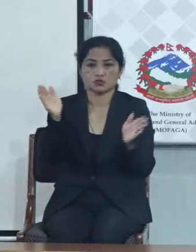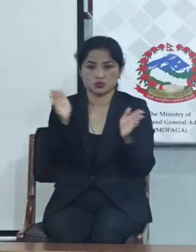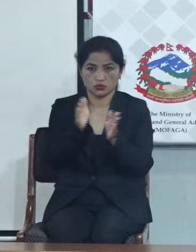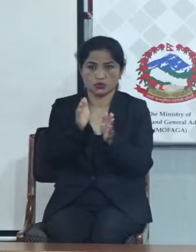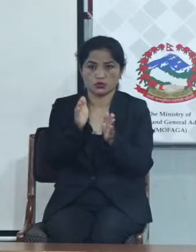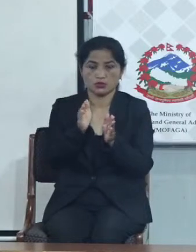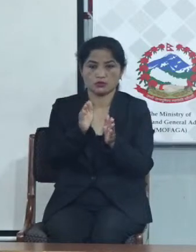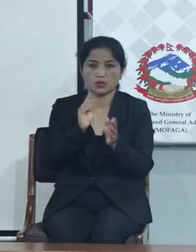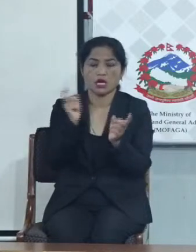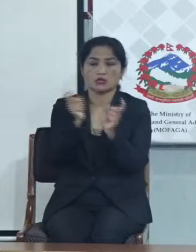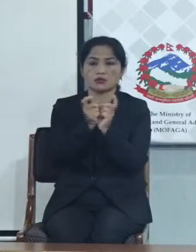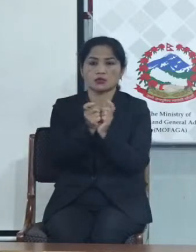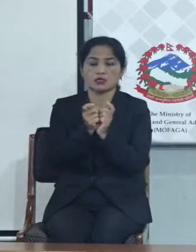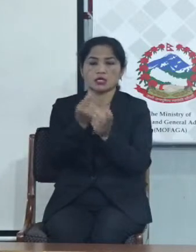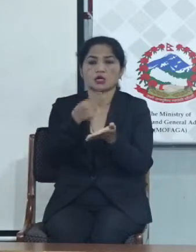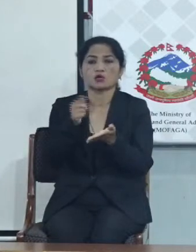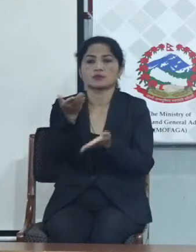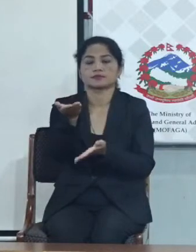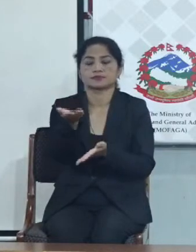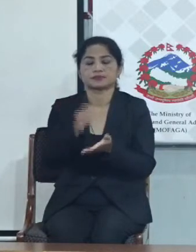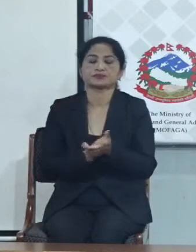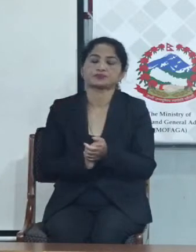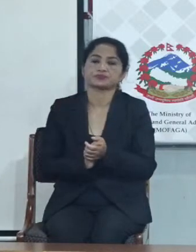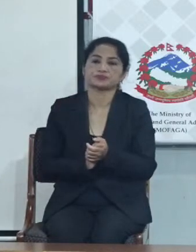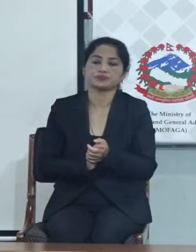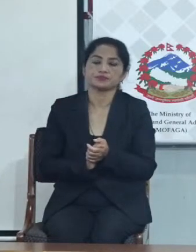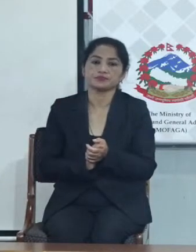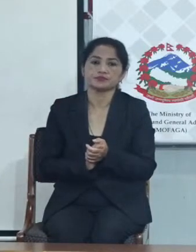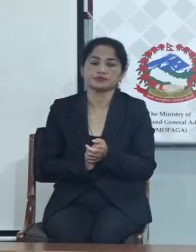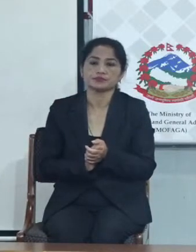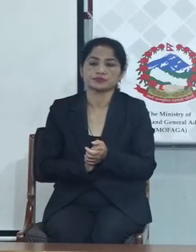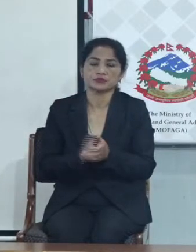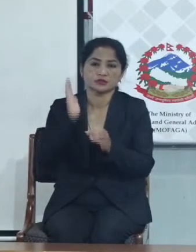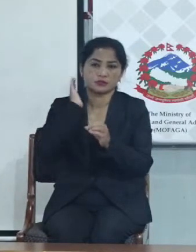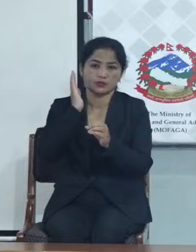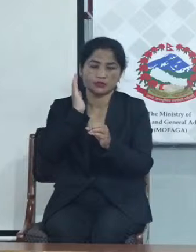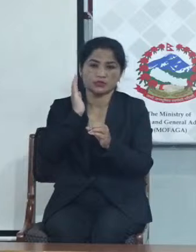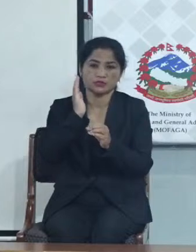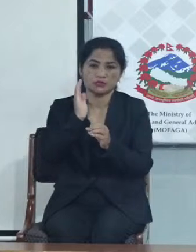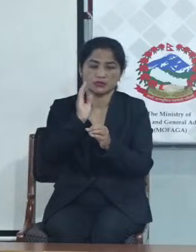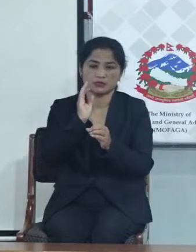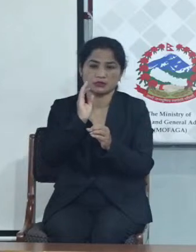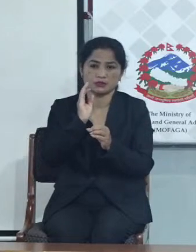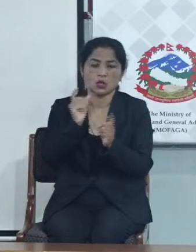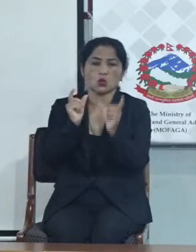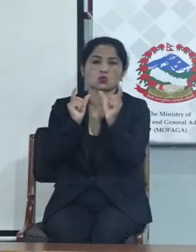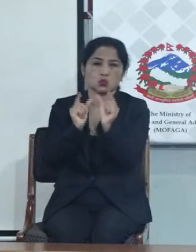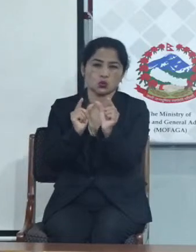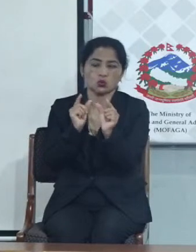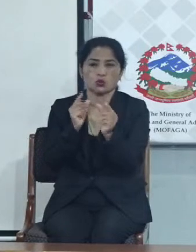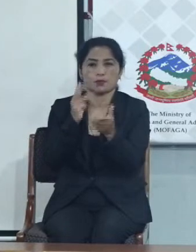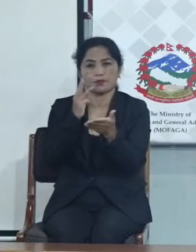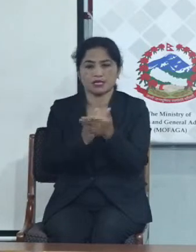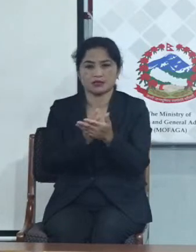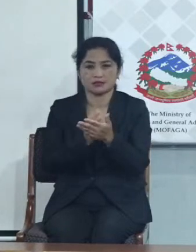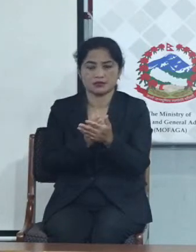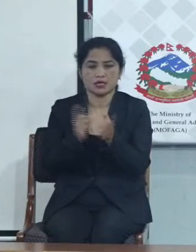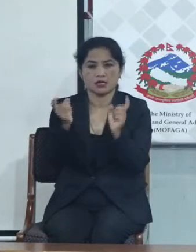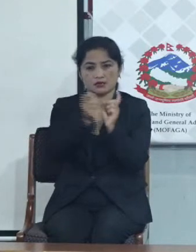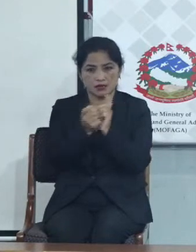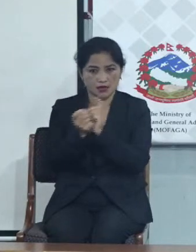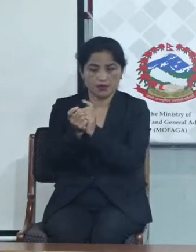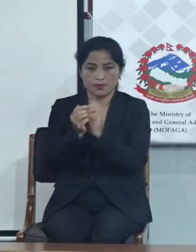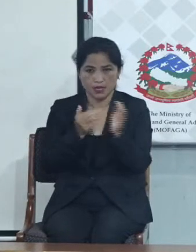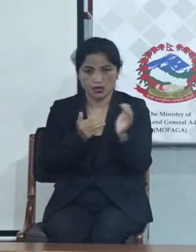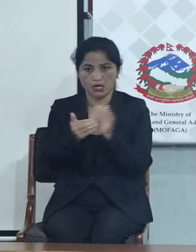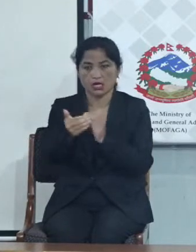My presentation have a very few slides. Mostly I would like to run through the discussions. Before